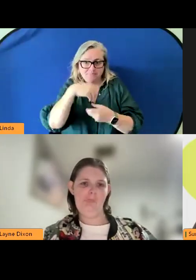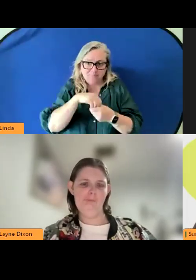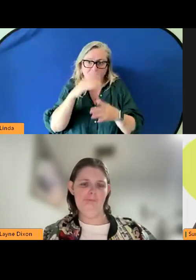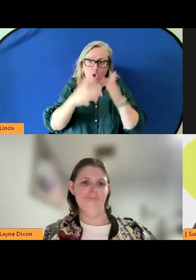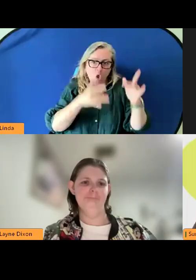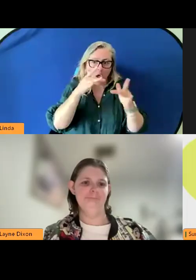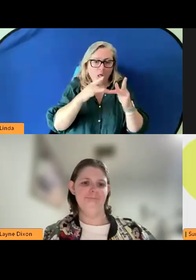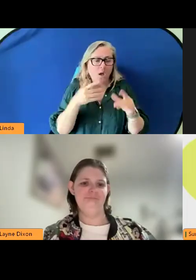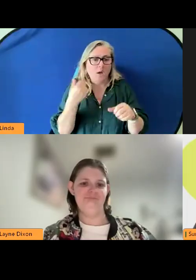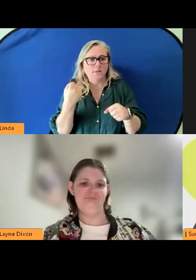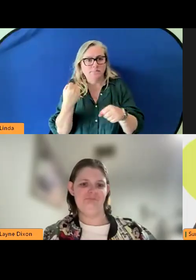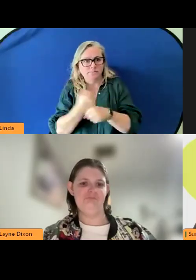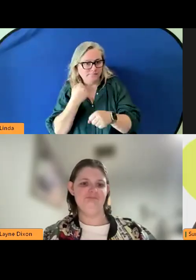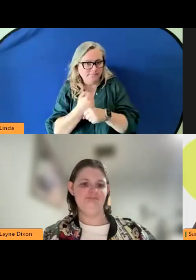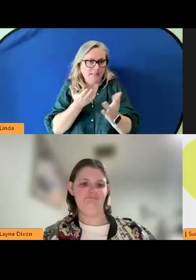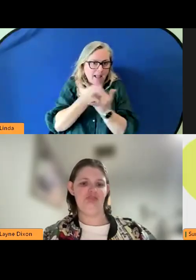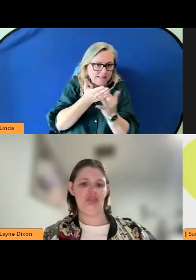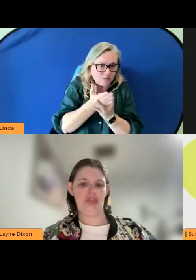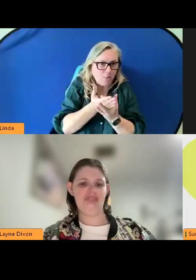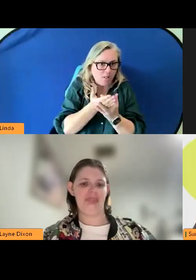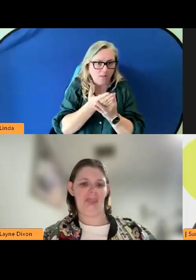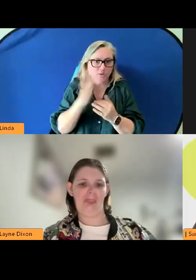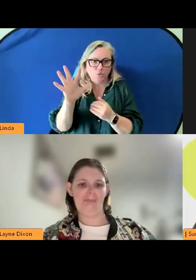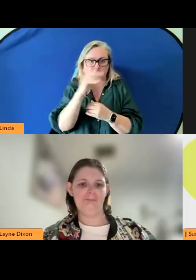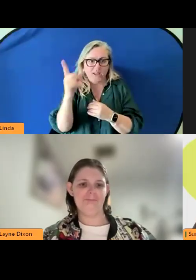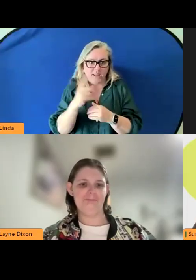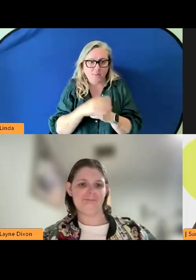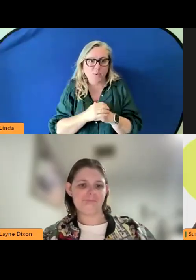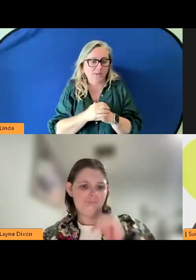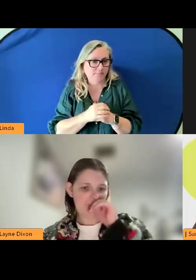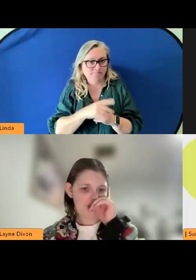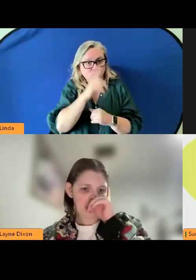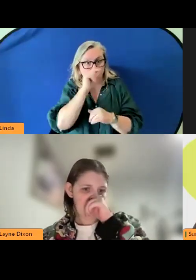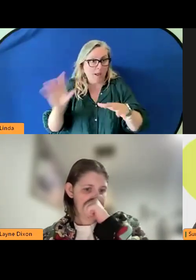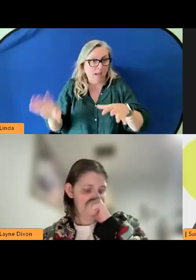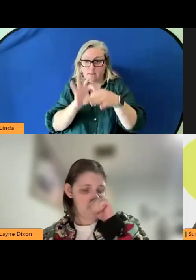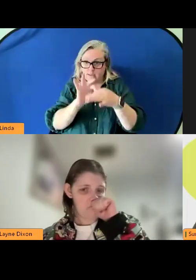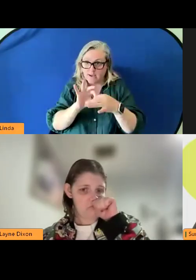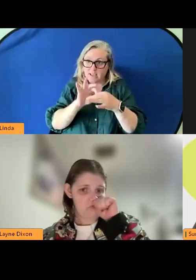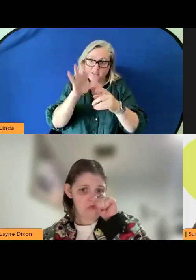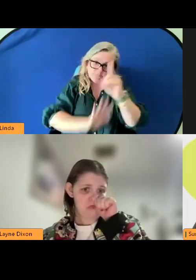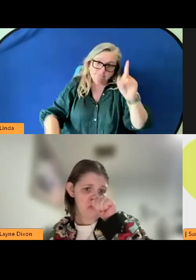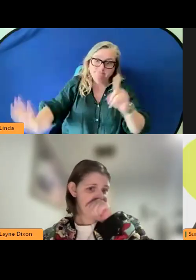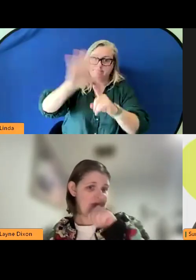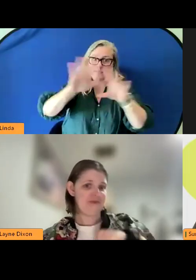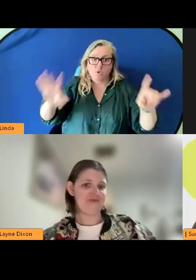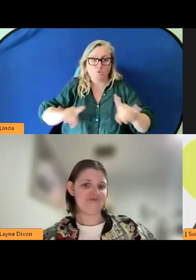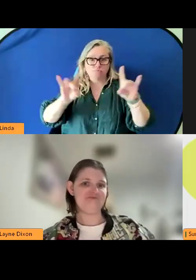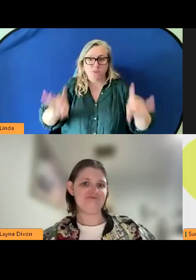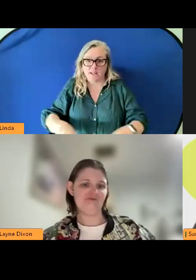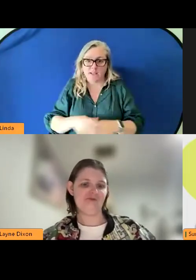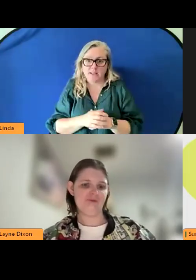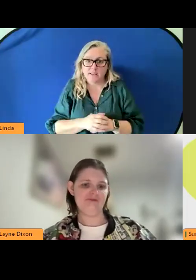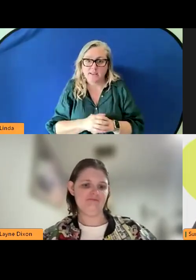making sessions like this online and accessible to anyone to be able to connect nationally is really important to us and from